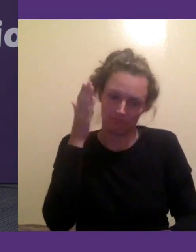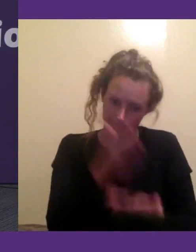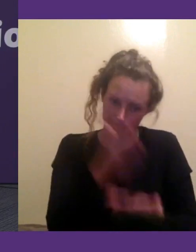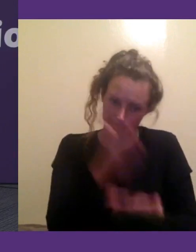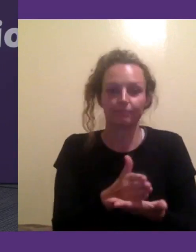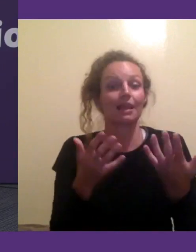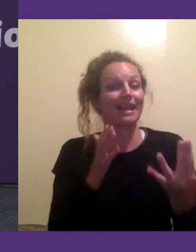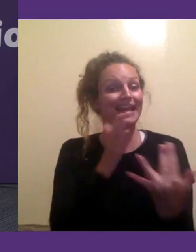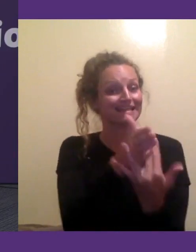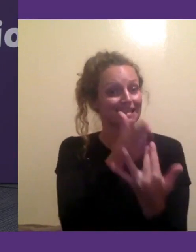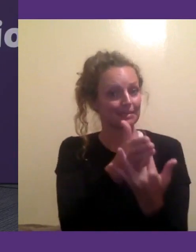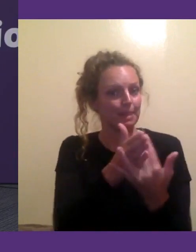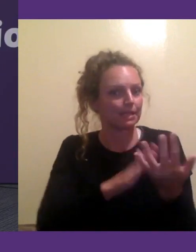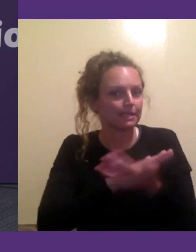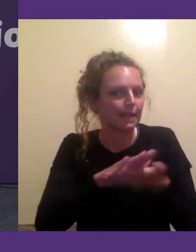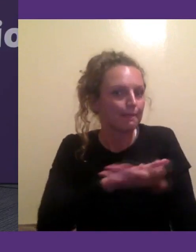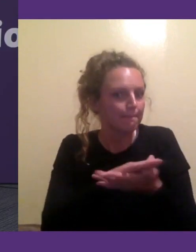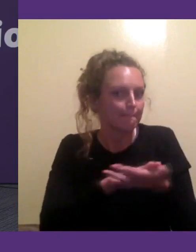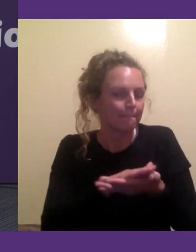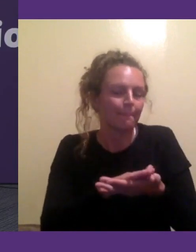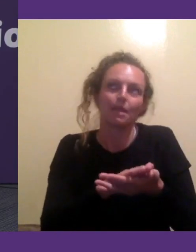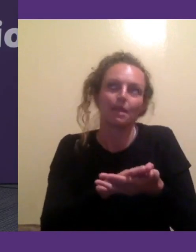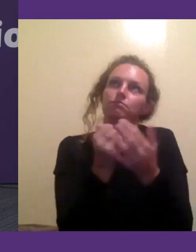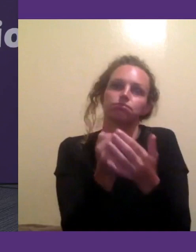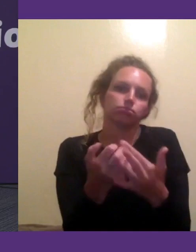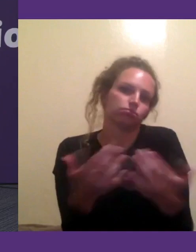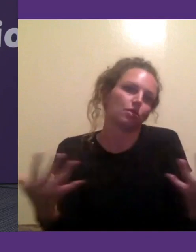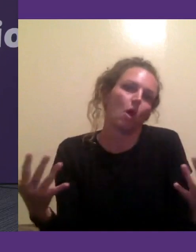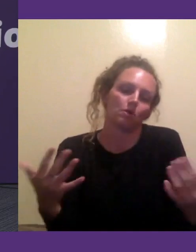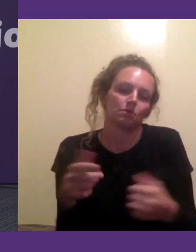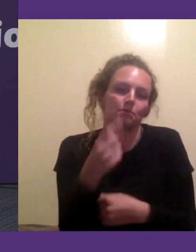machine learning as a way to solve that problem. With all of those inputs from the